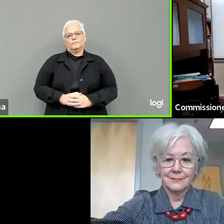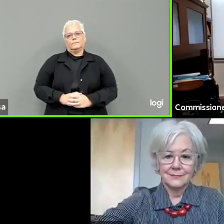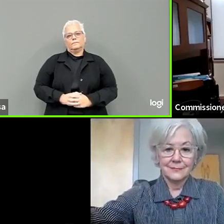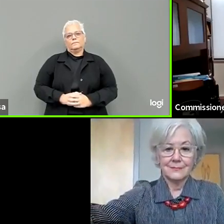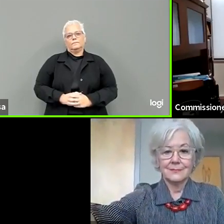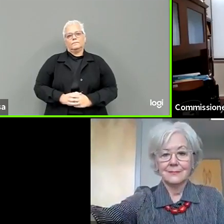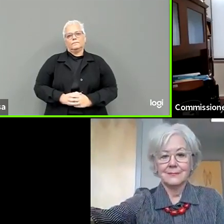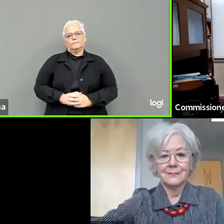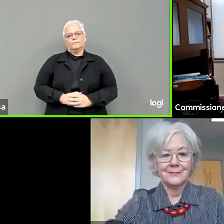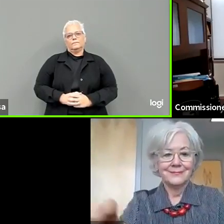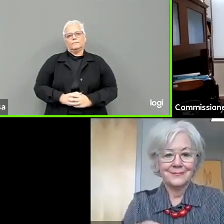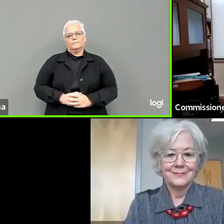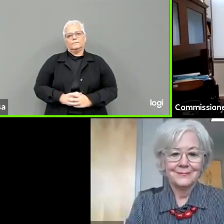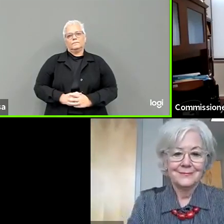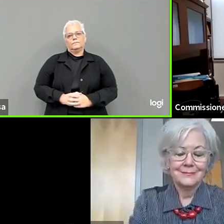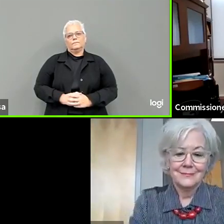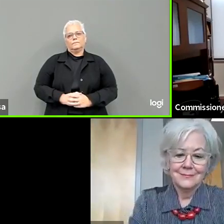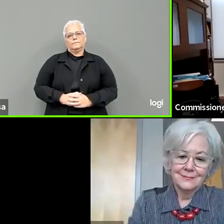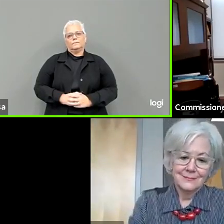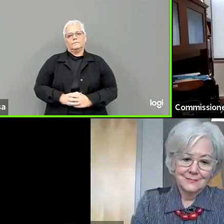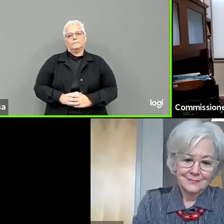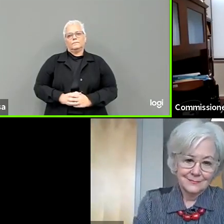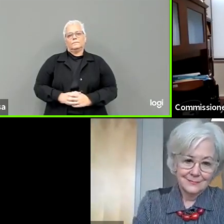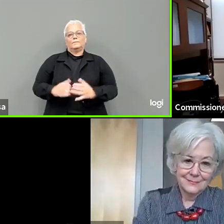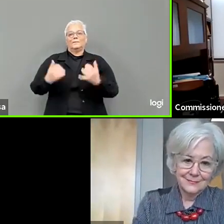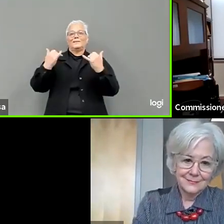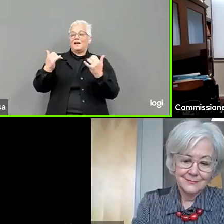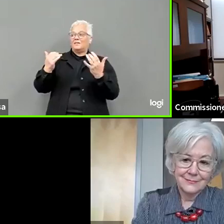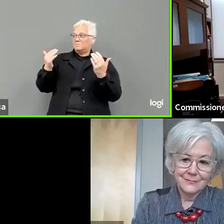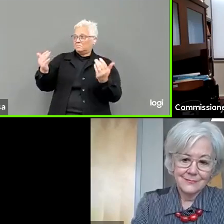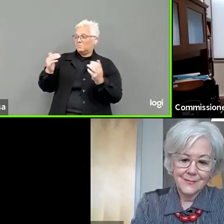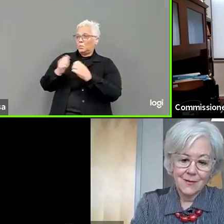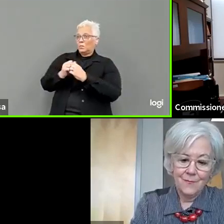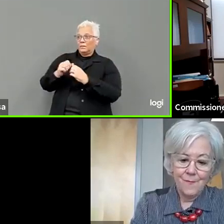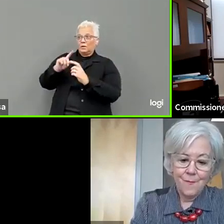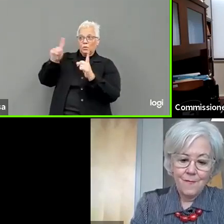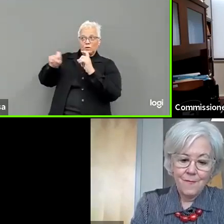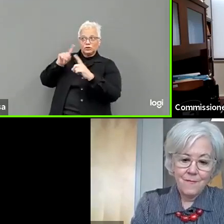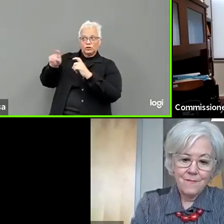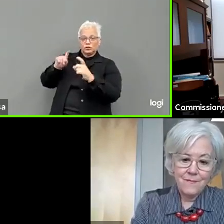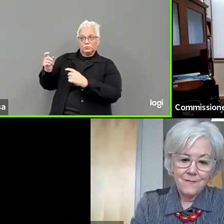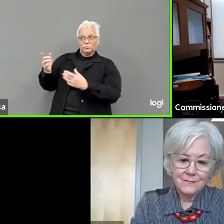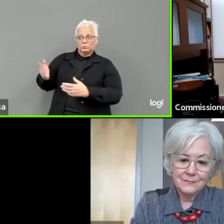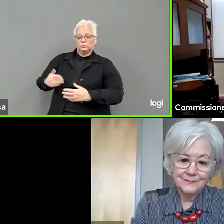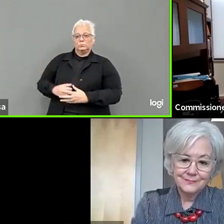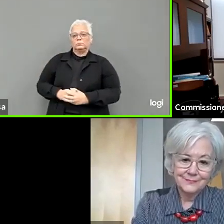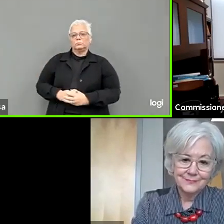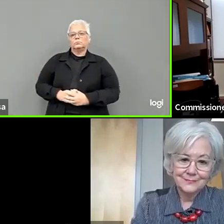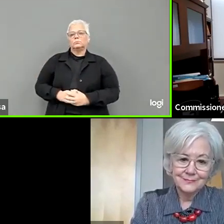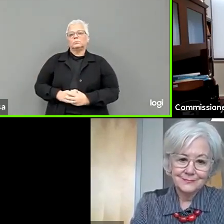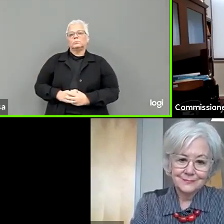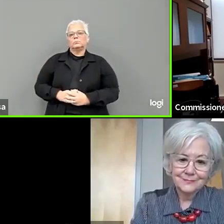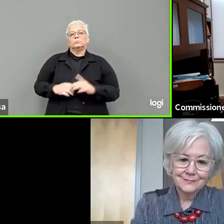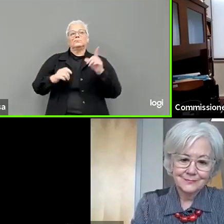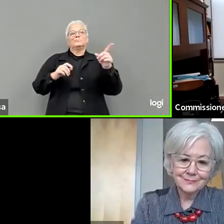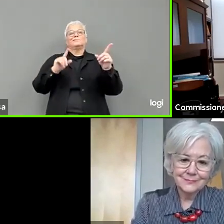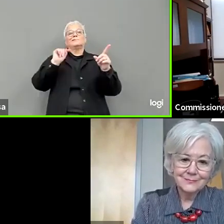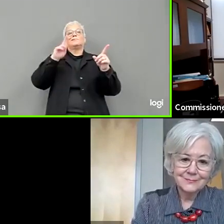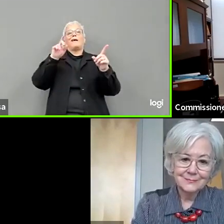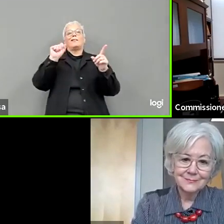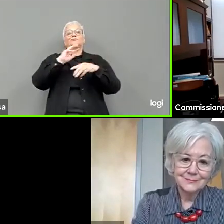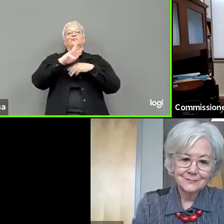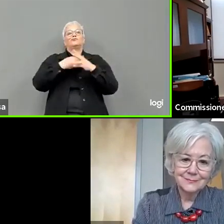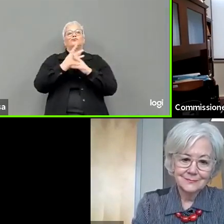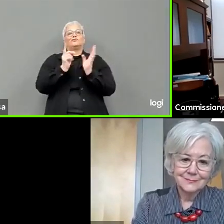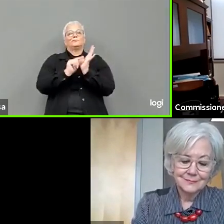All right, thank you all. We will begin this question and answer session. The first question is from the Tulsa World for Dr. Dart. How many